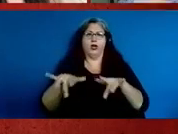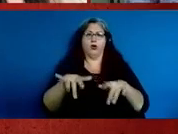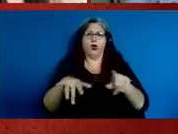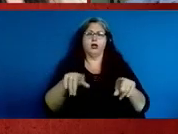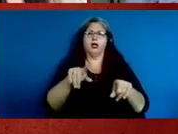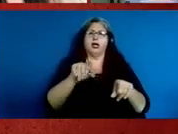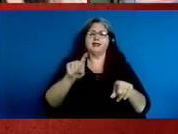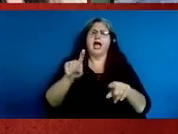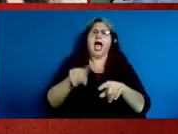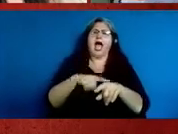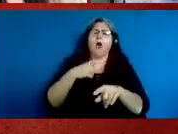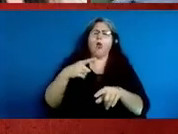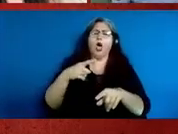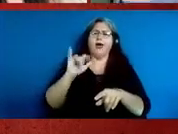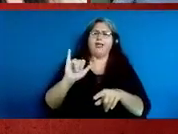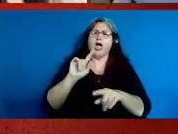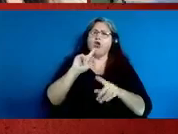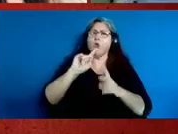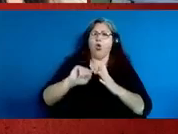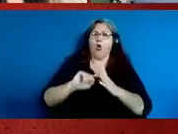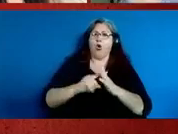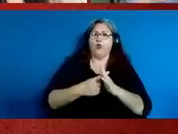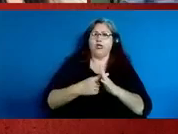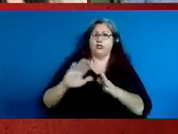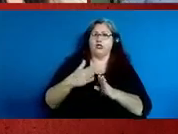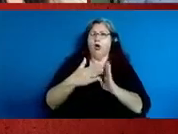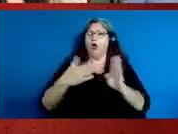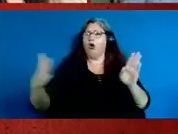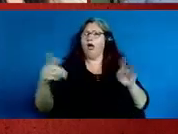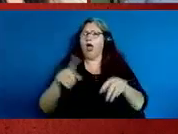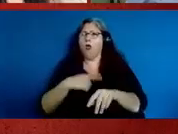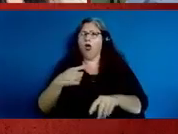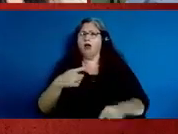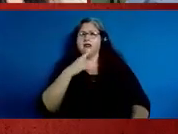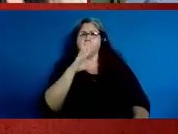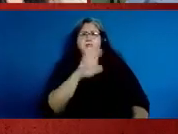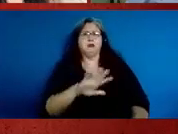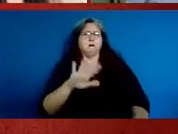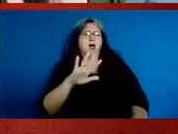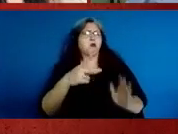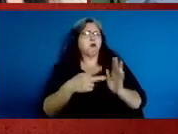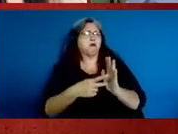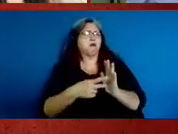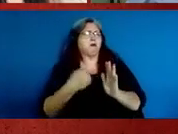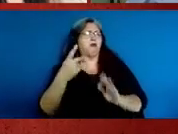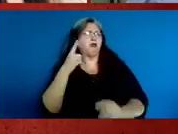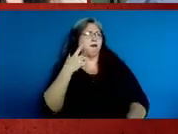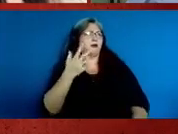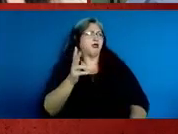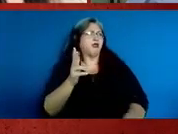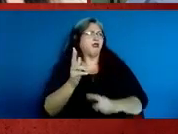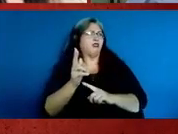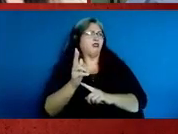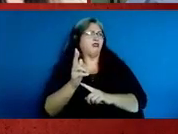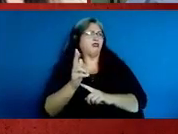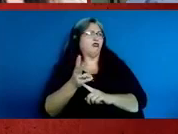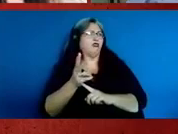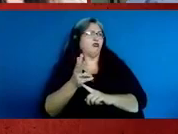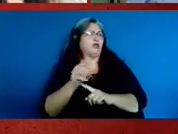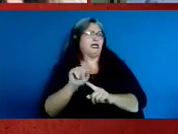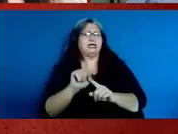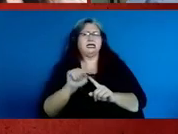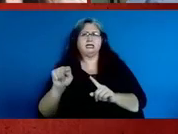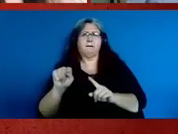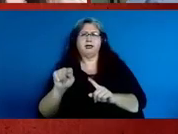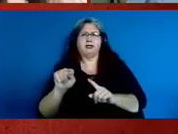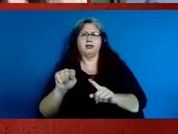agree. How long is the whole thing that you just said? It's just about twice as long, like 3 minutes and something. And